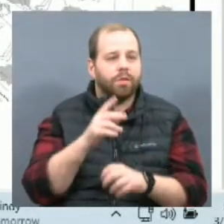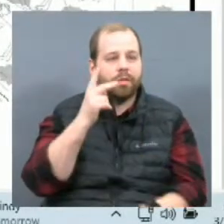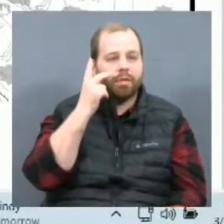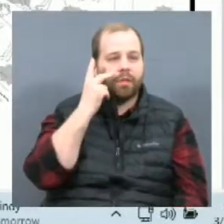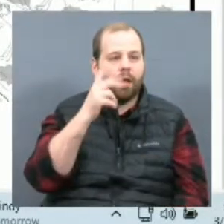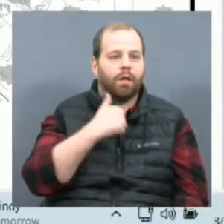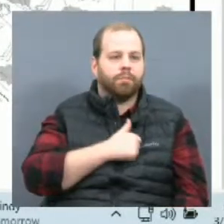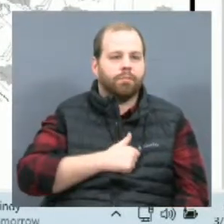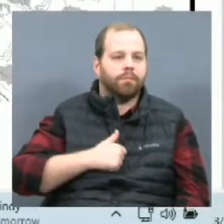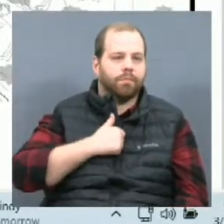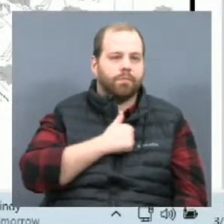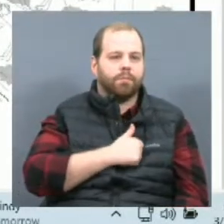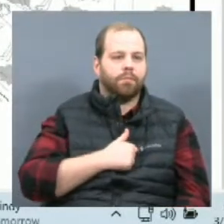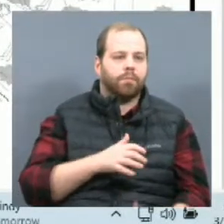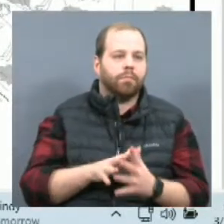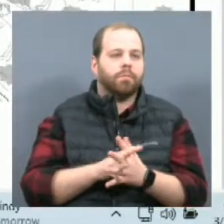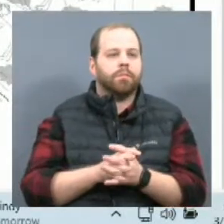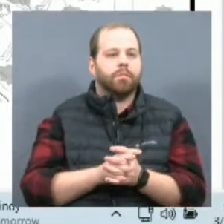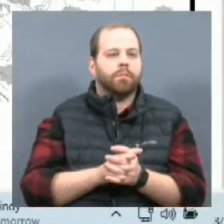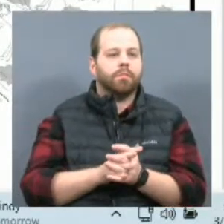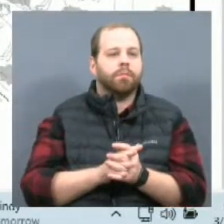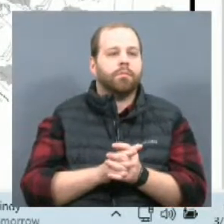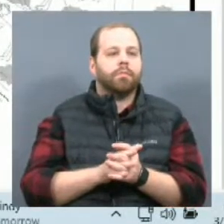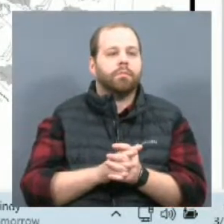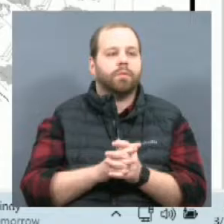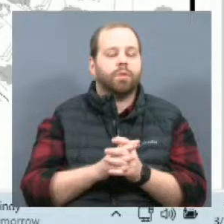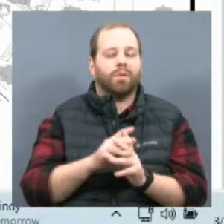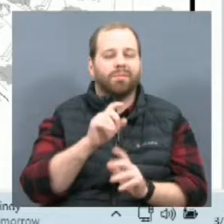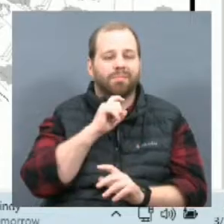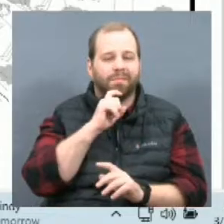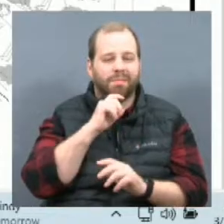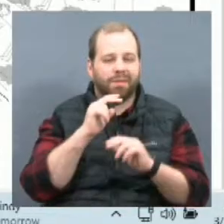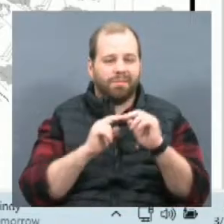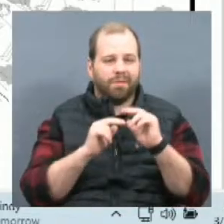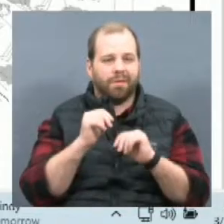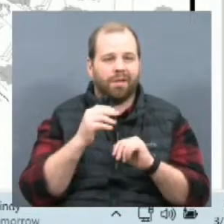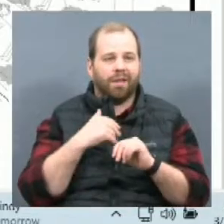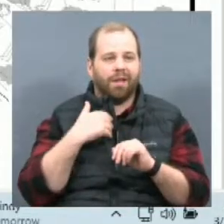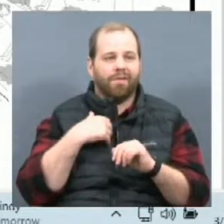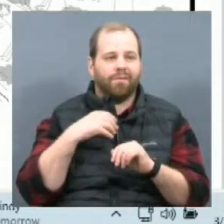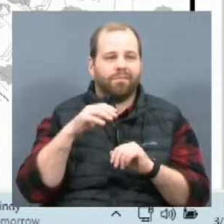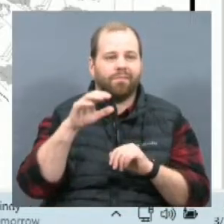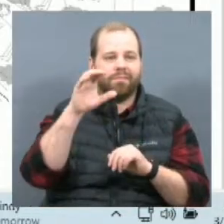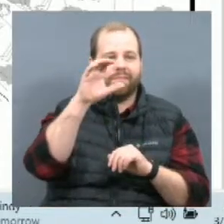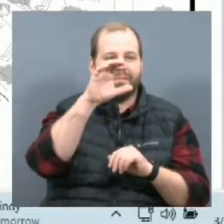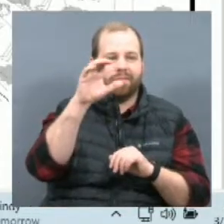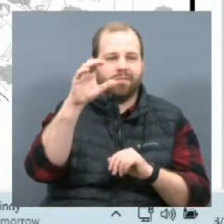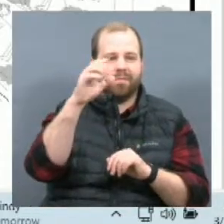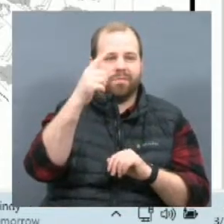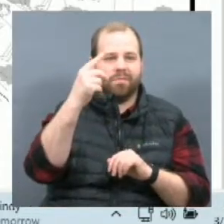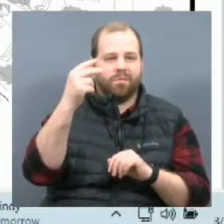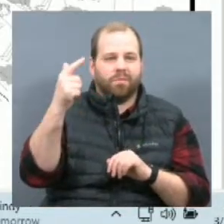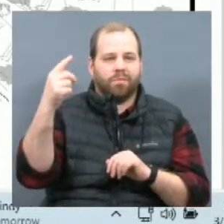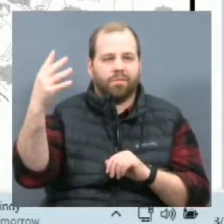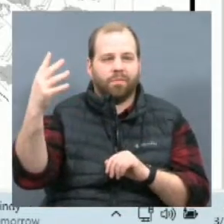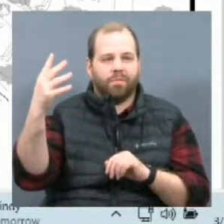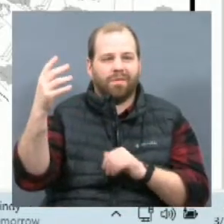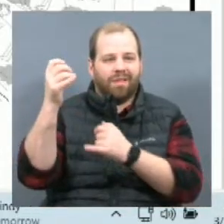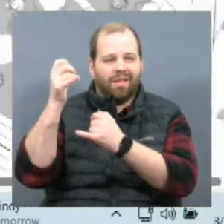are the metal buildings. There's 4 at the top, and then the last one is a